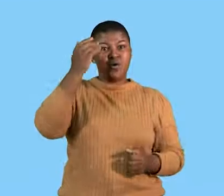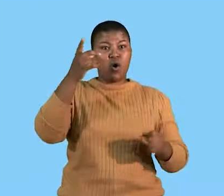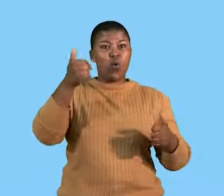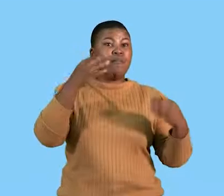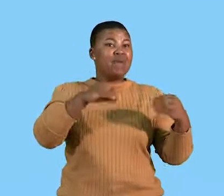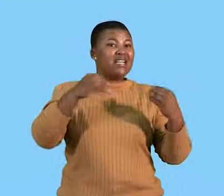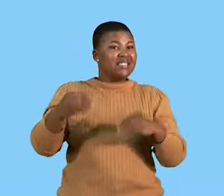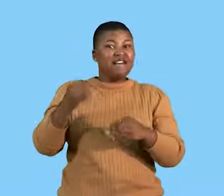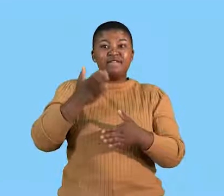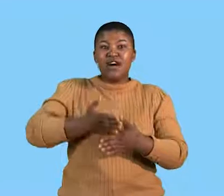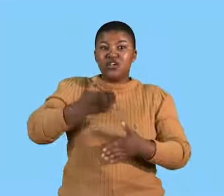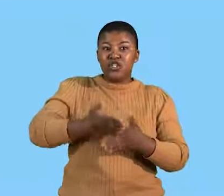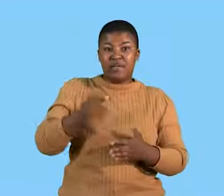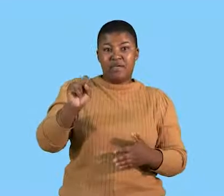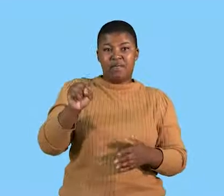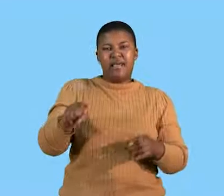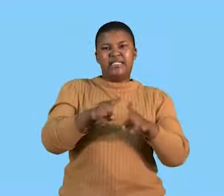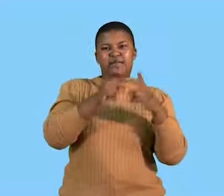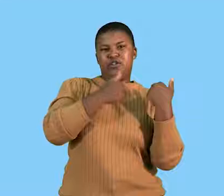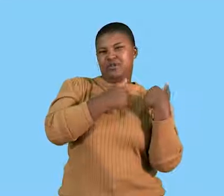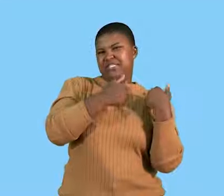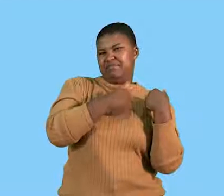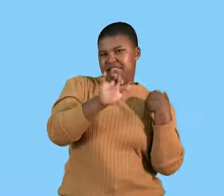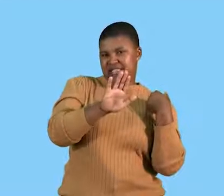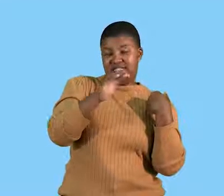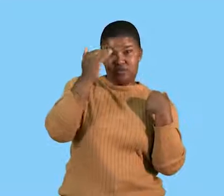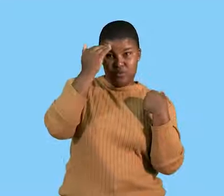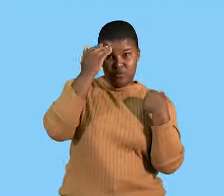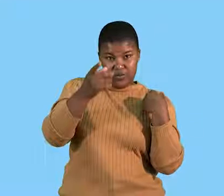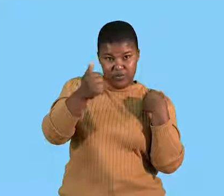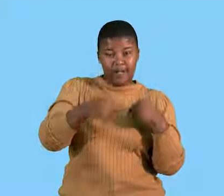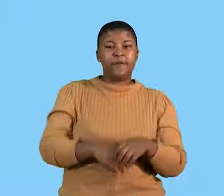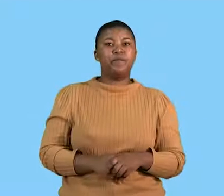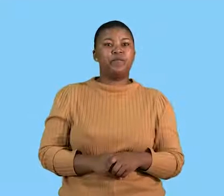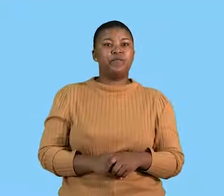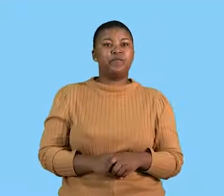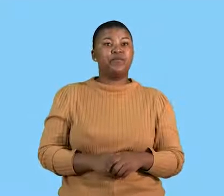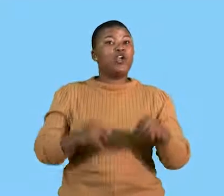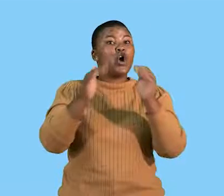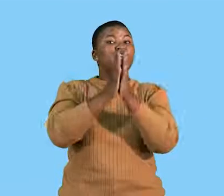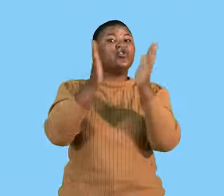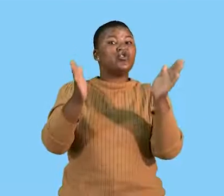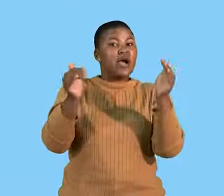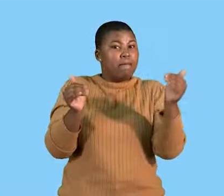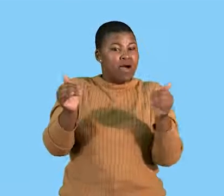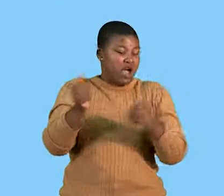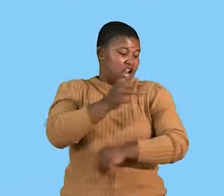the business functions and their responsibilities. Now, remember, the general management